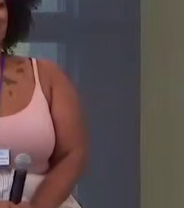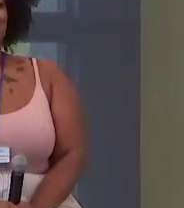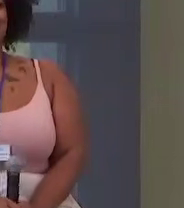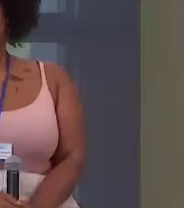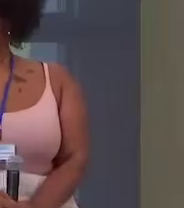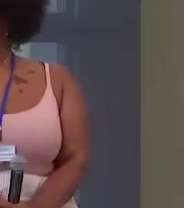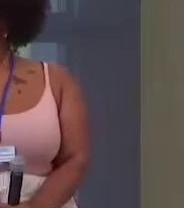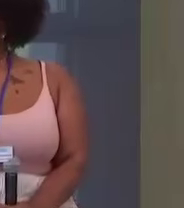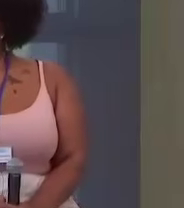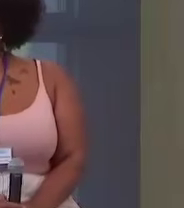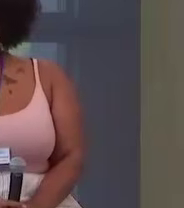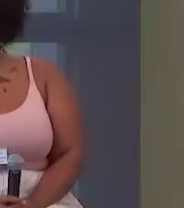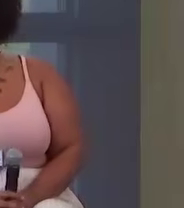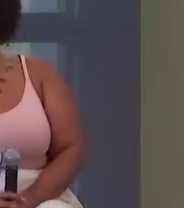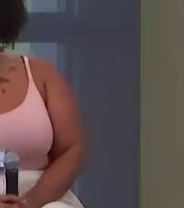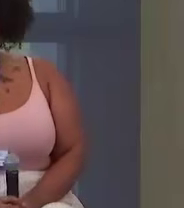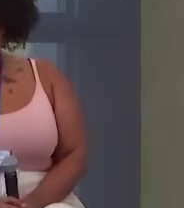up.